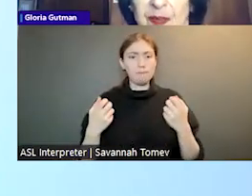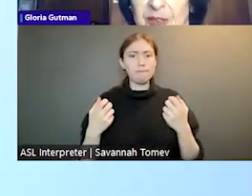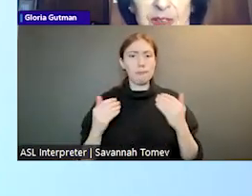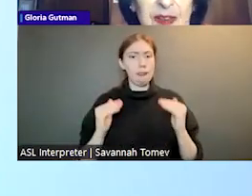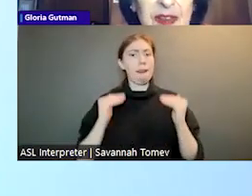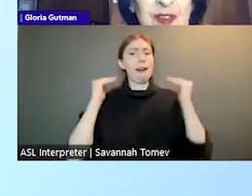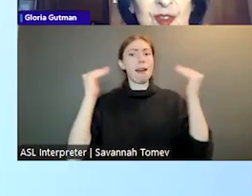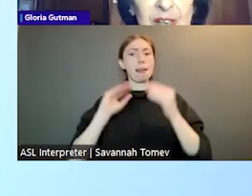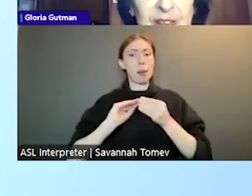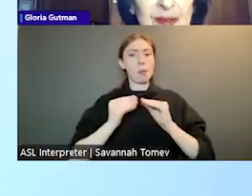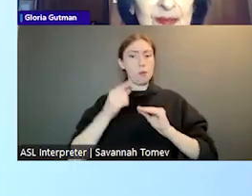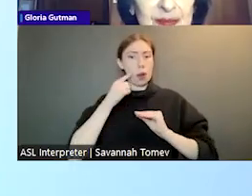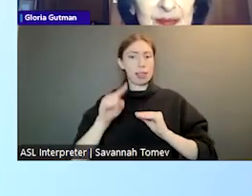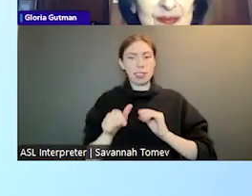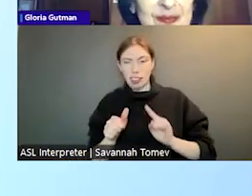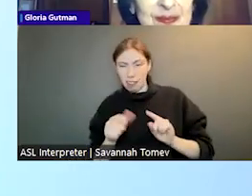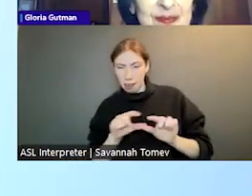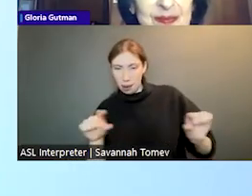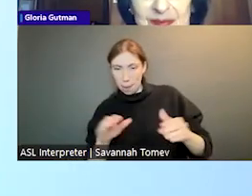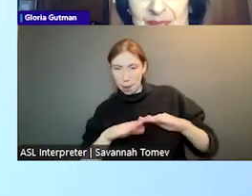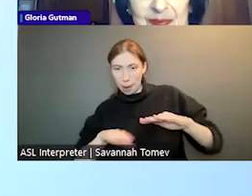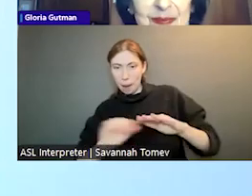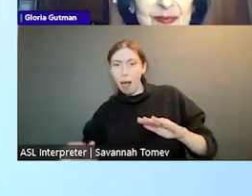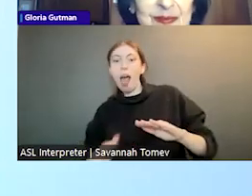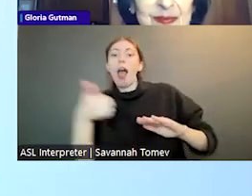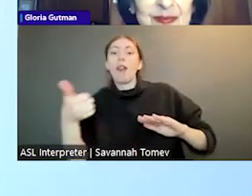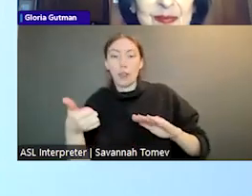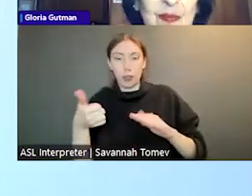category. Next slide.